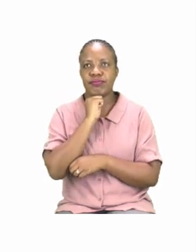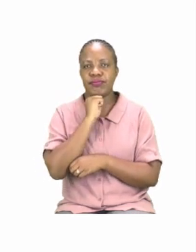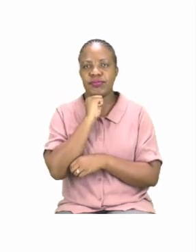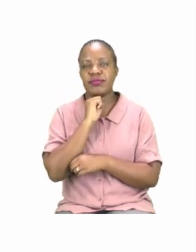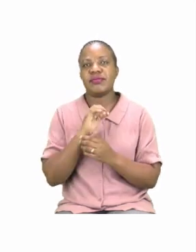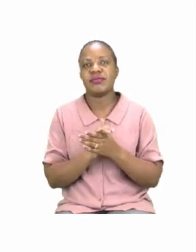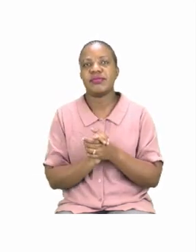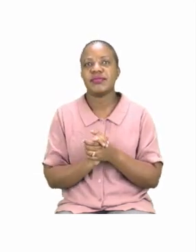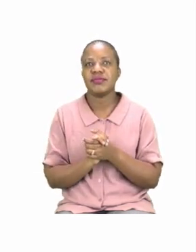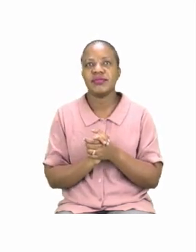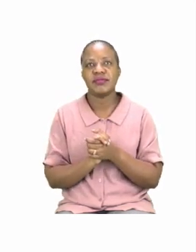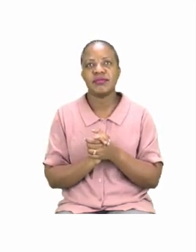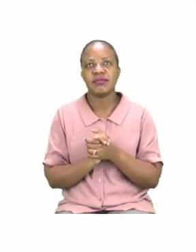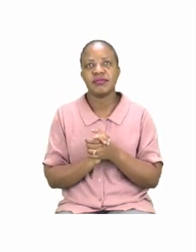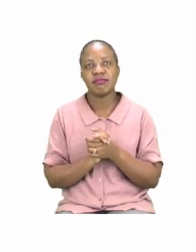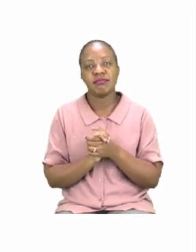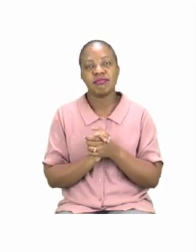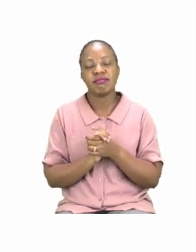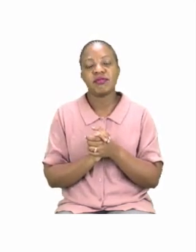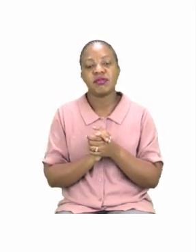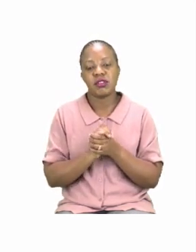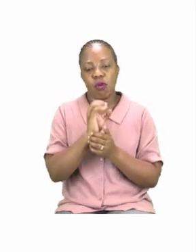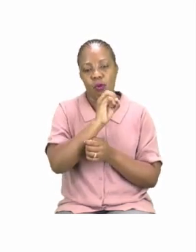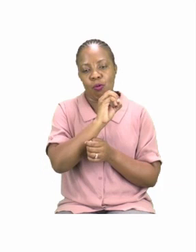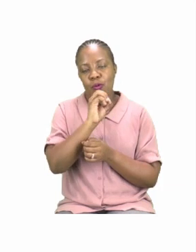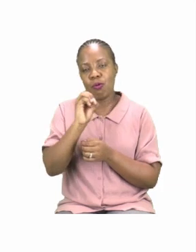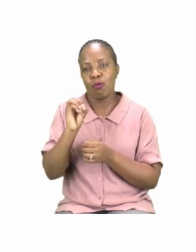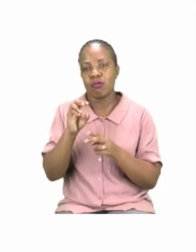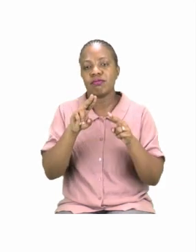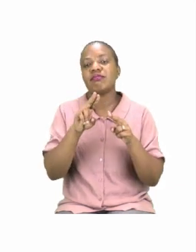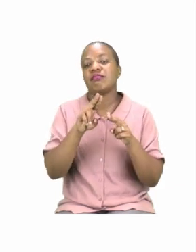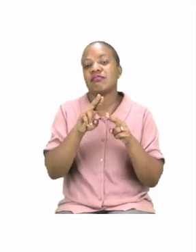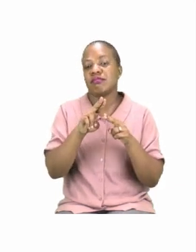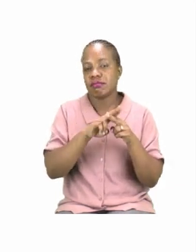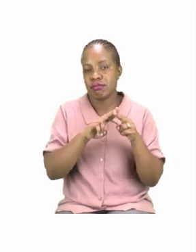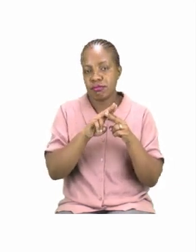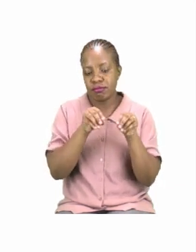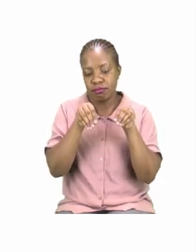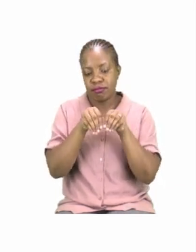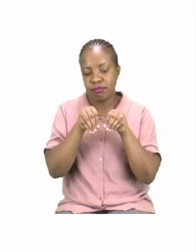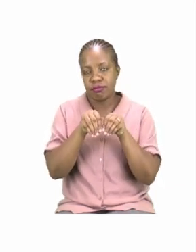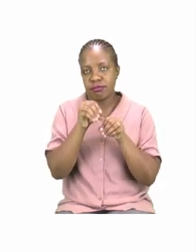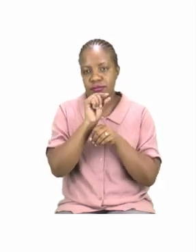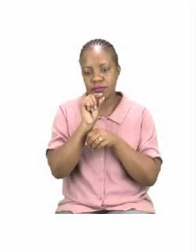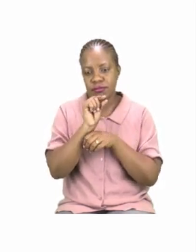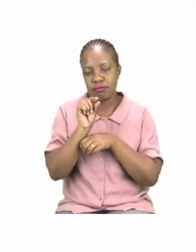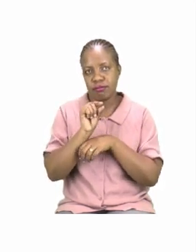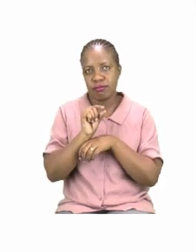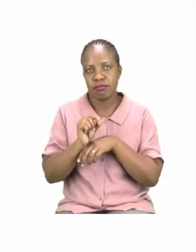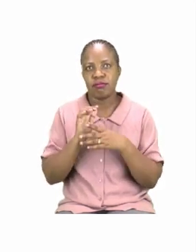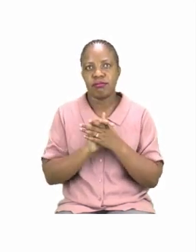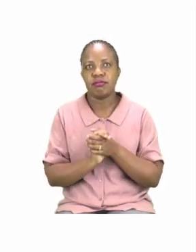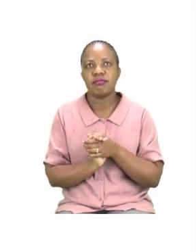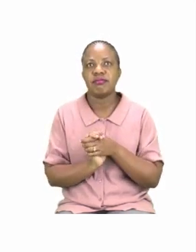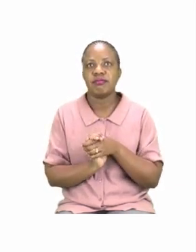sound is used to make words, and I'm going to show you what the oo sound looks like when we make